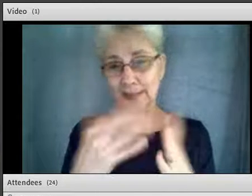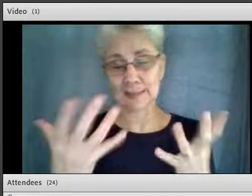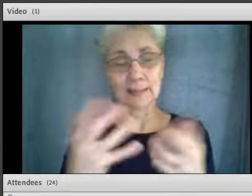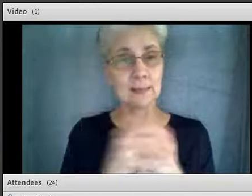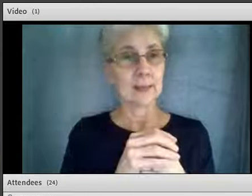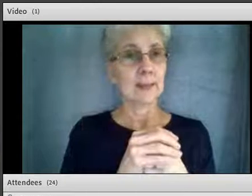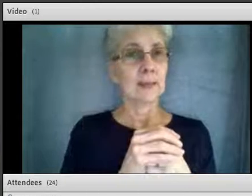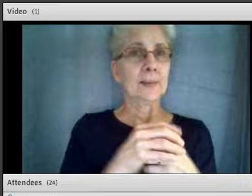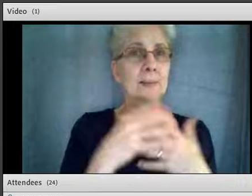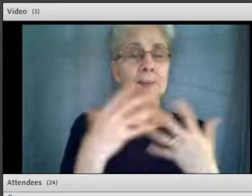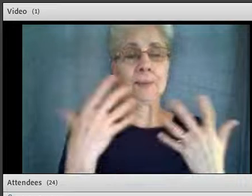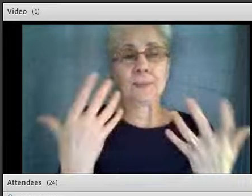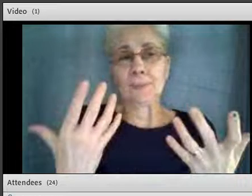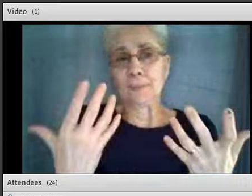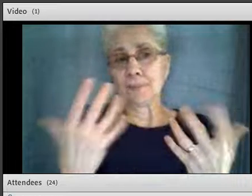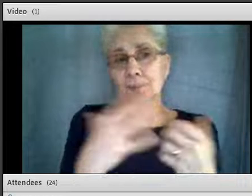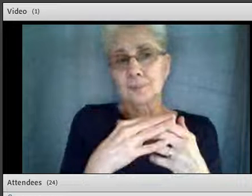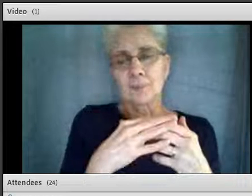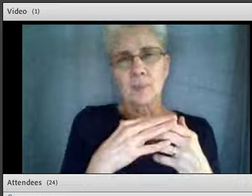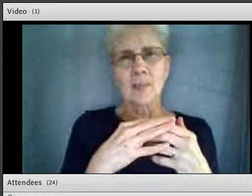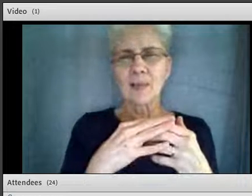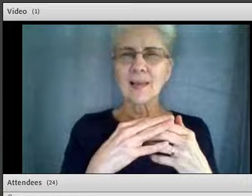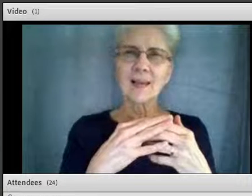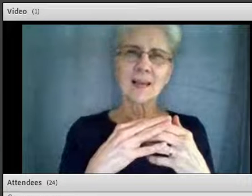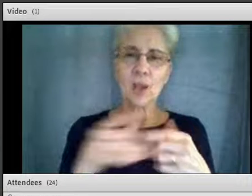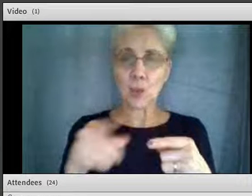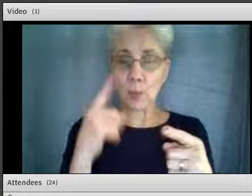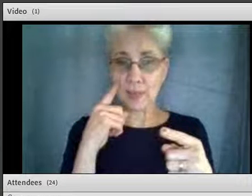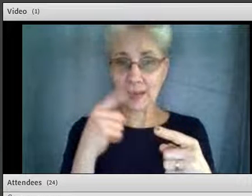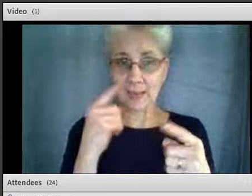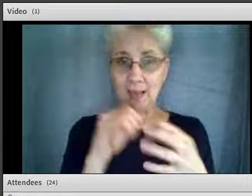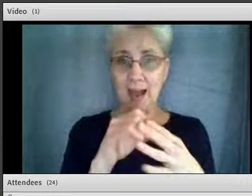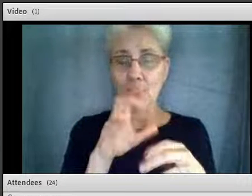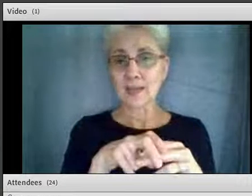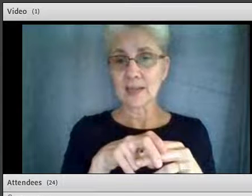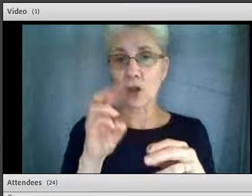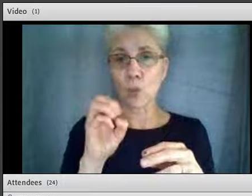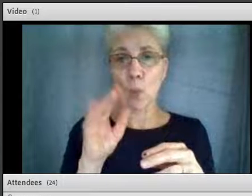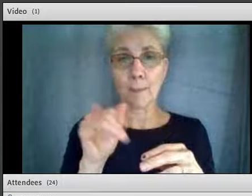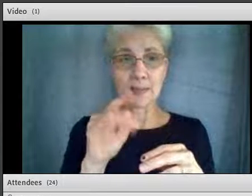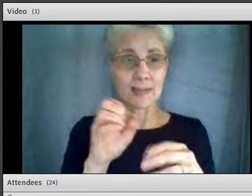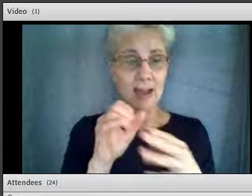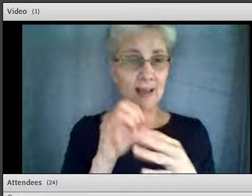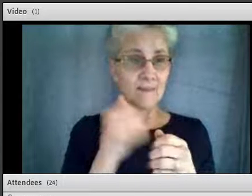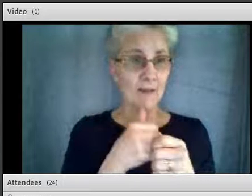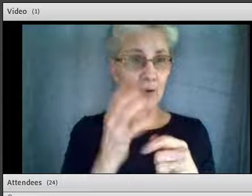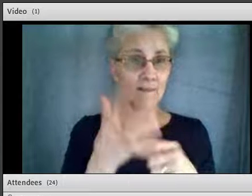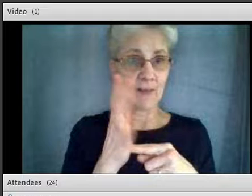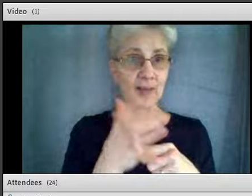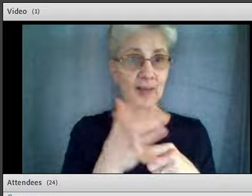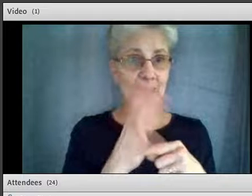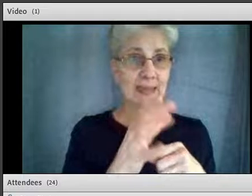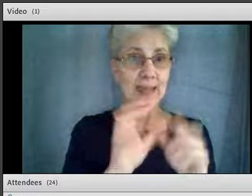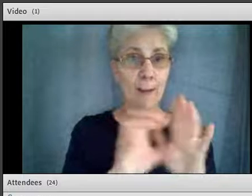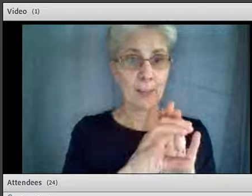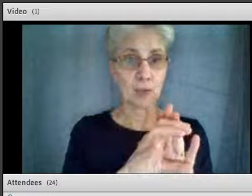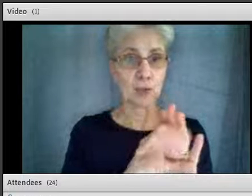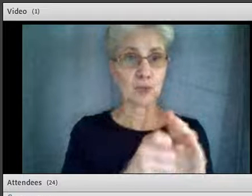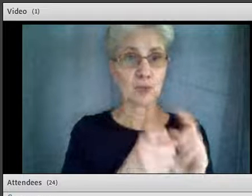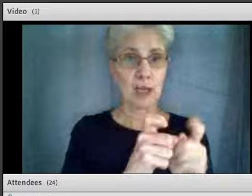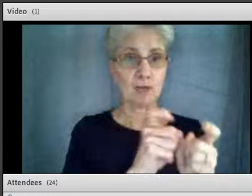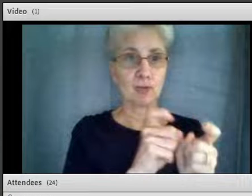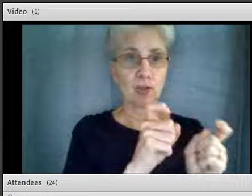You are thinking that I will sit on your website, if it's every 5 seconds an image goes by and you have 7 images, that means